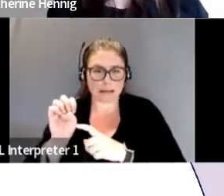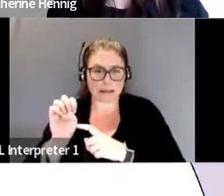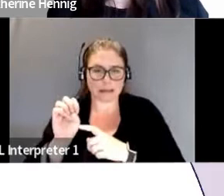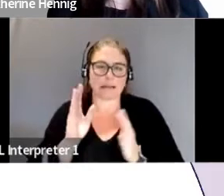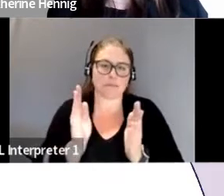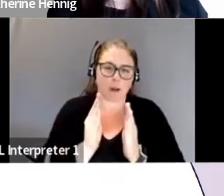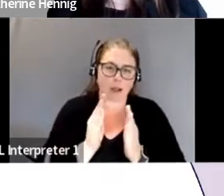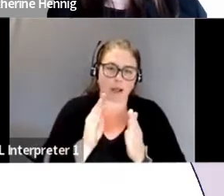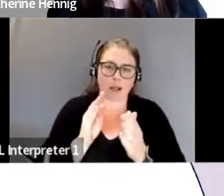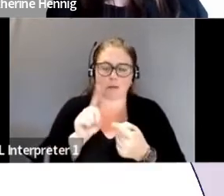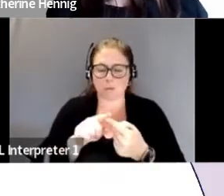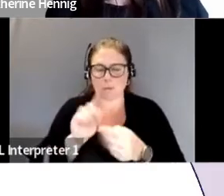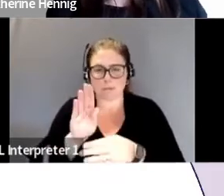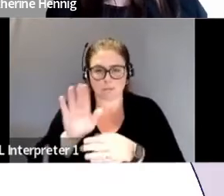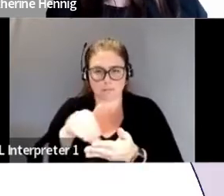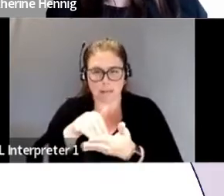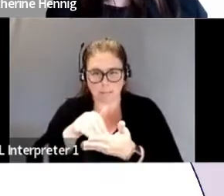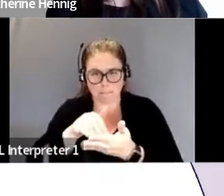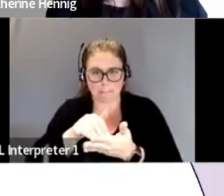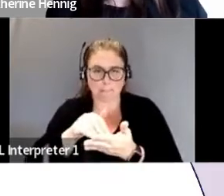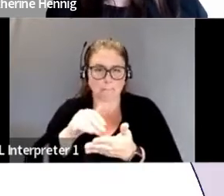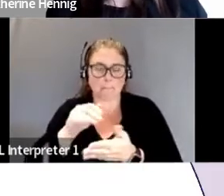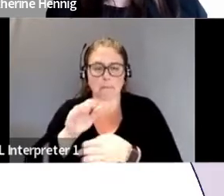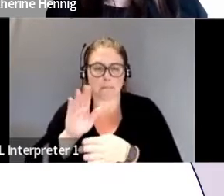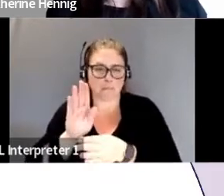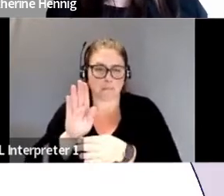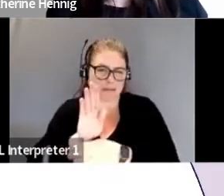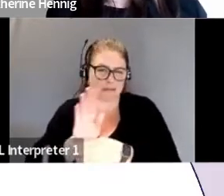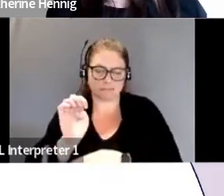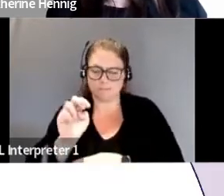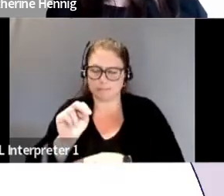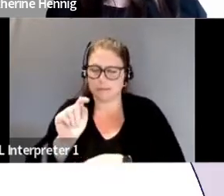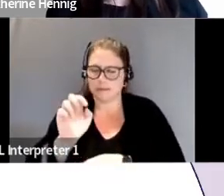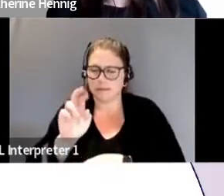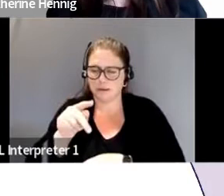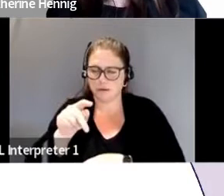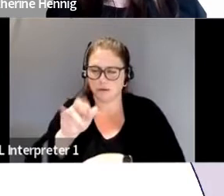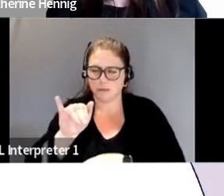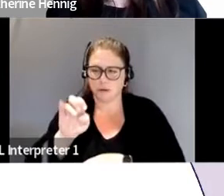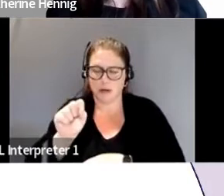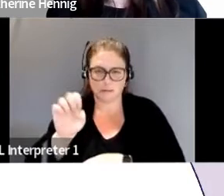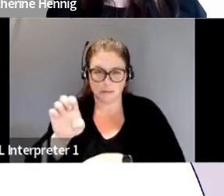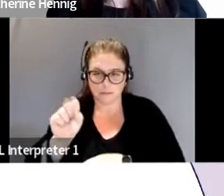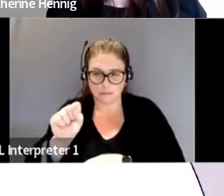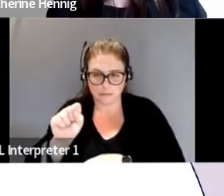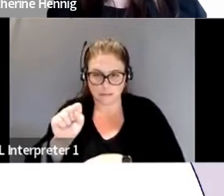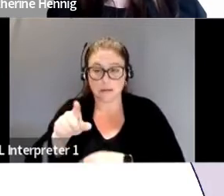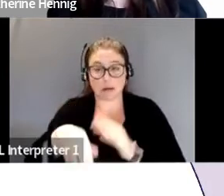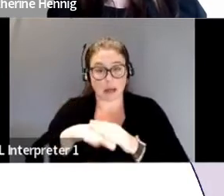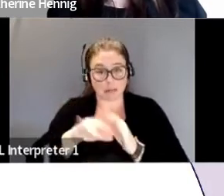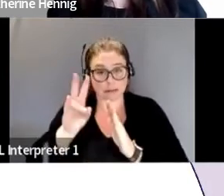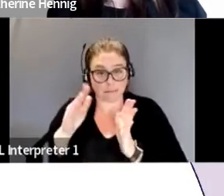medium enterprises. So this here offers up to $75,000, and it provides funding to small and